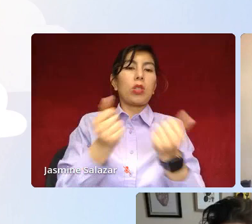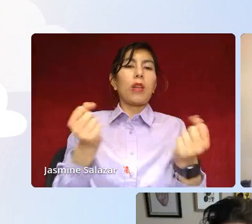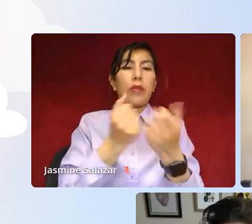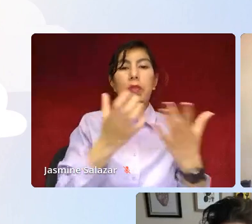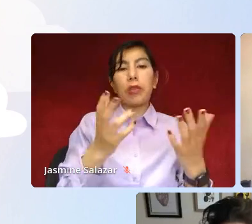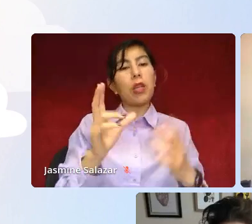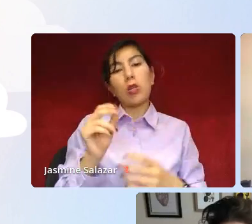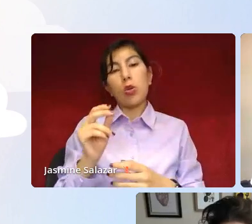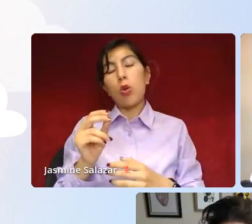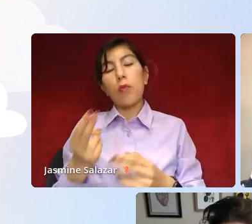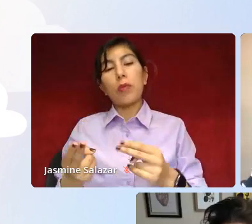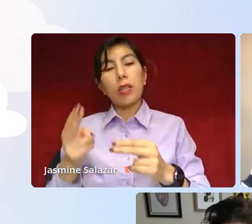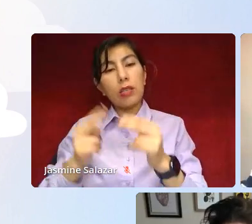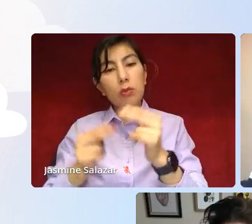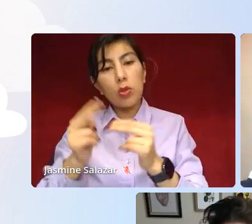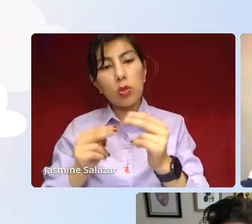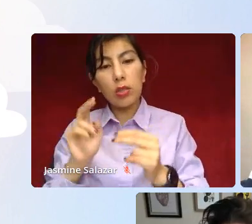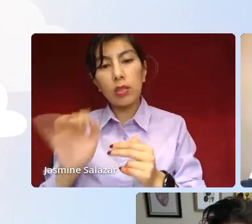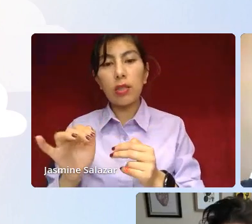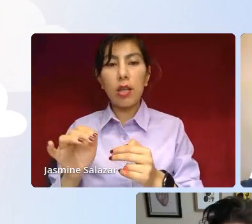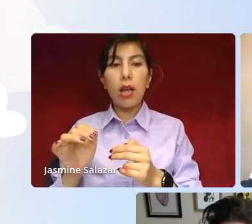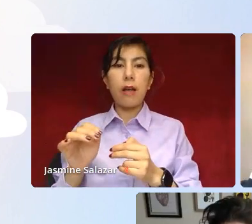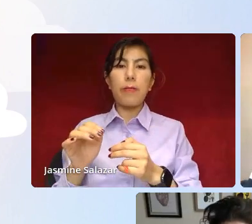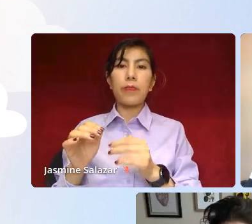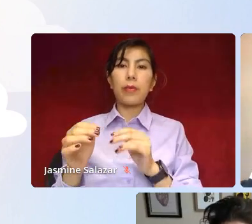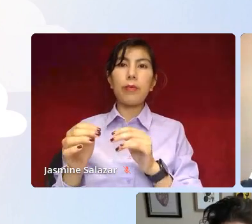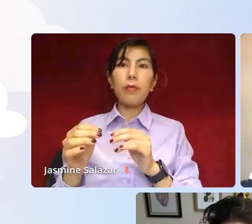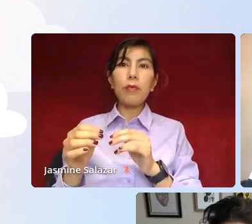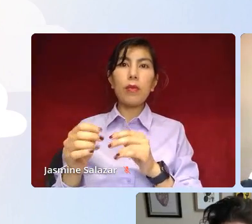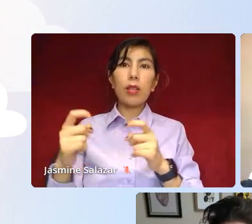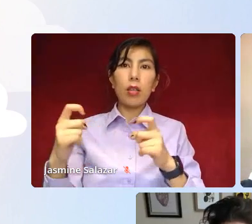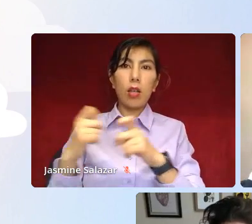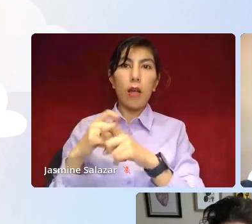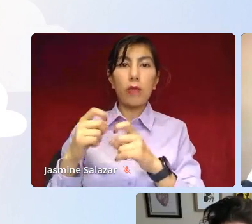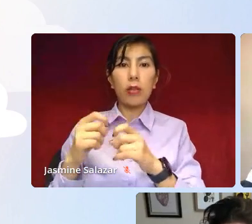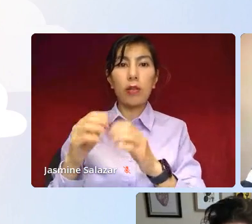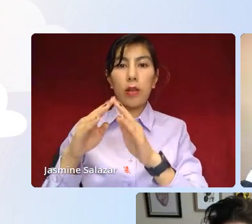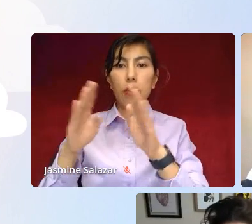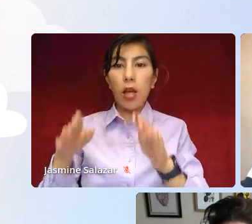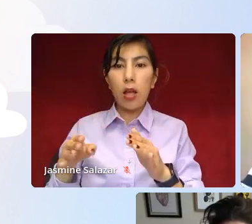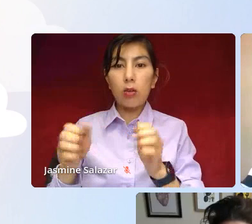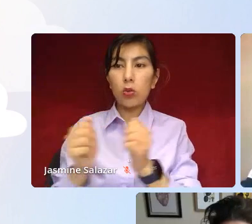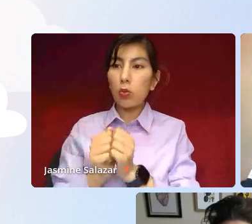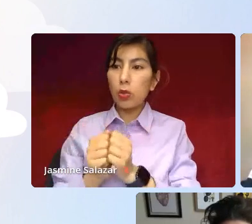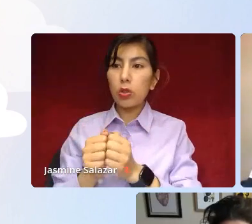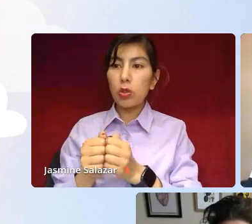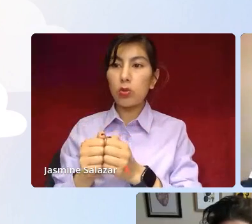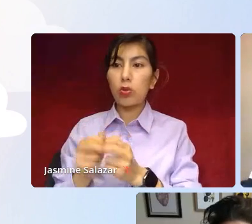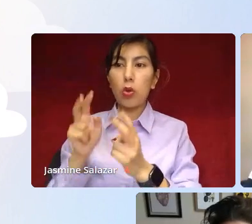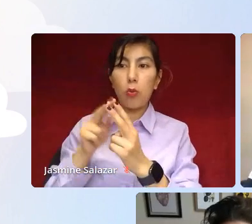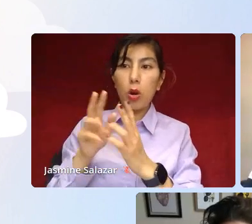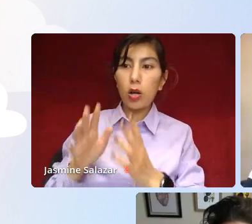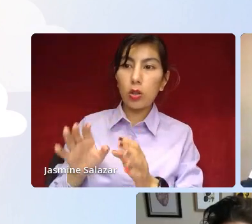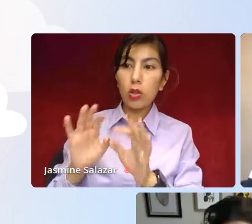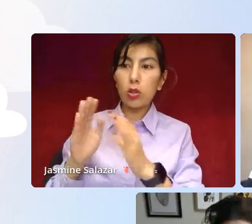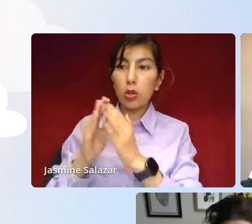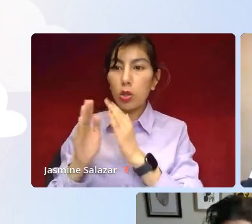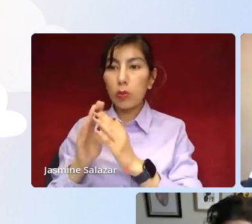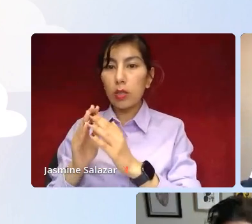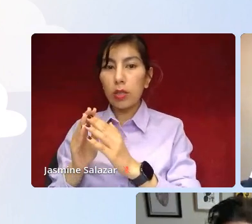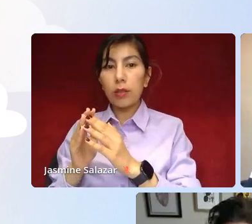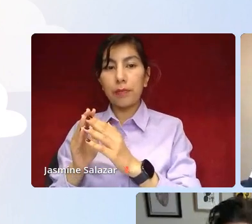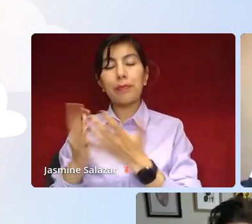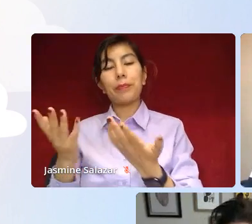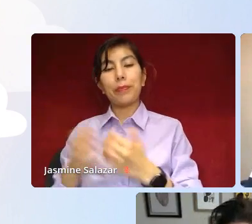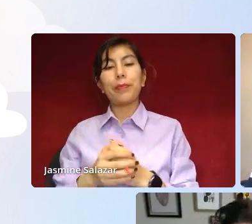really building that concept of a house with your community providers and your partners. So I'll pause there. No, it's